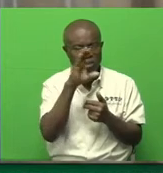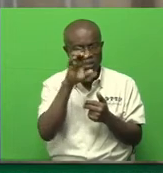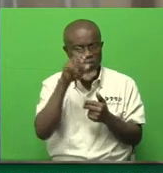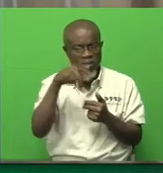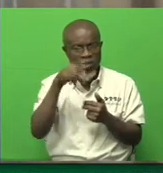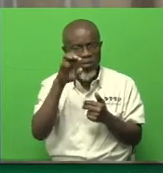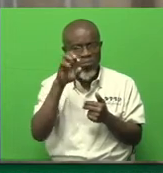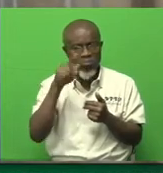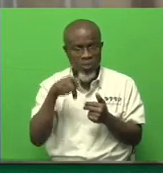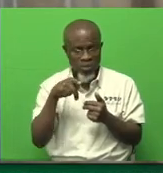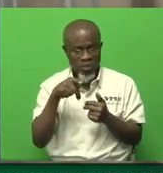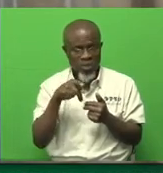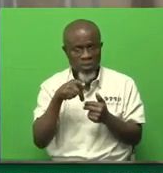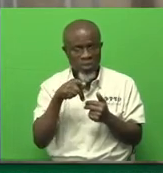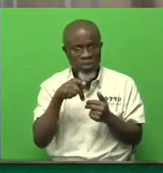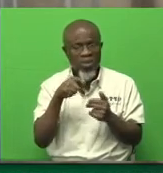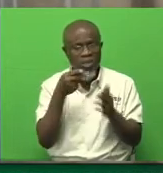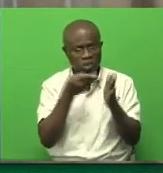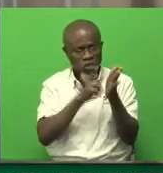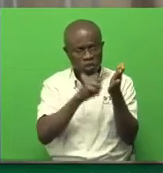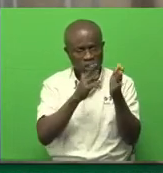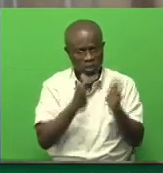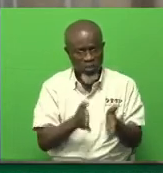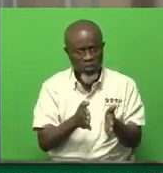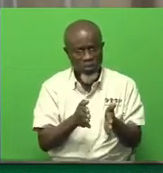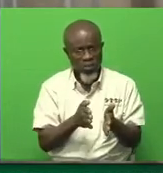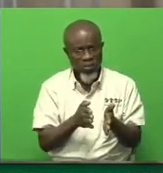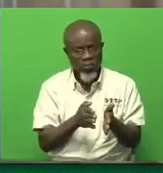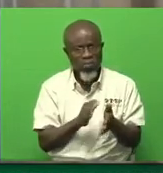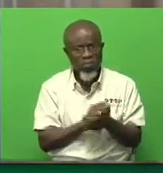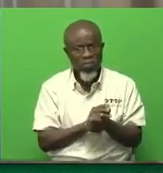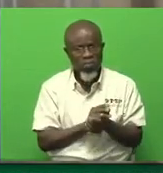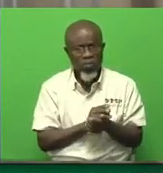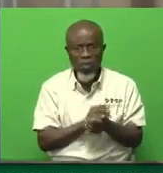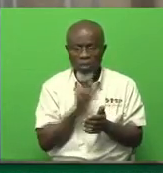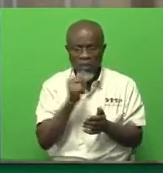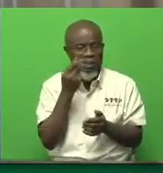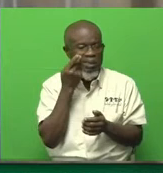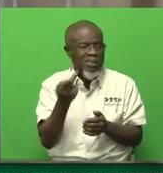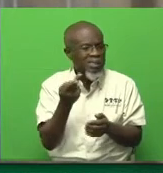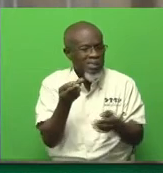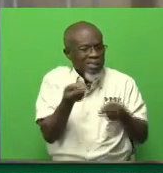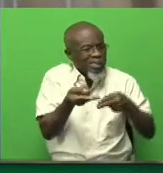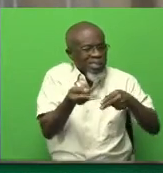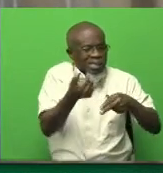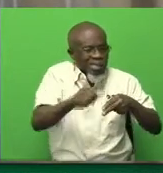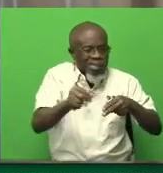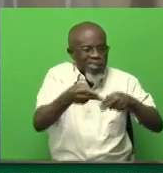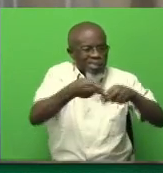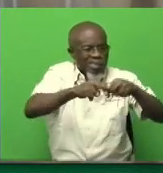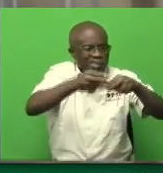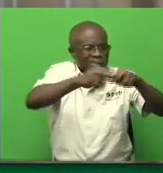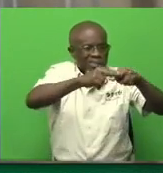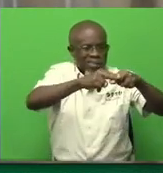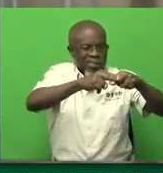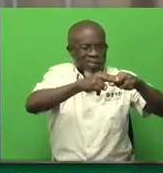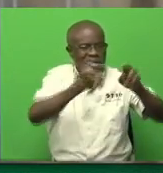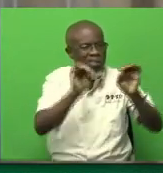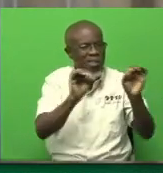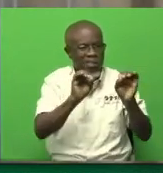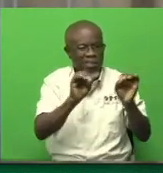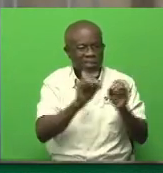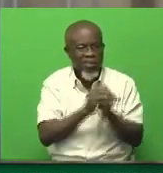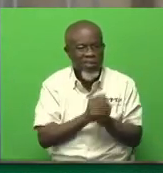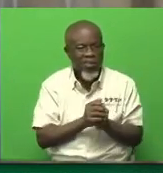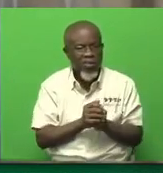as of 2021 a challenge Minister tell us if there's more because I have not seen an increase 12 CPAP contractors 56 square